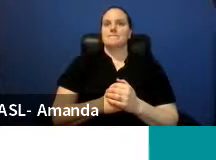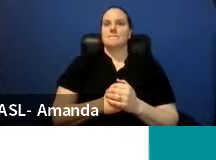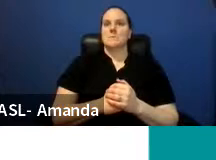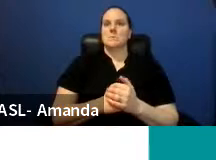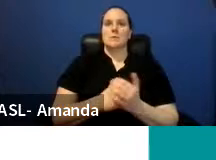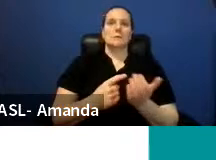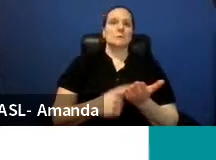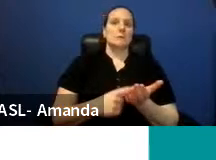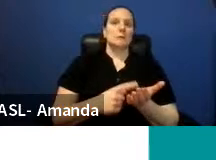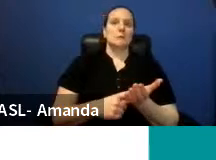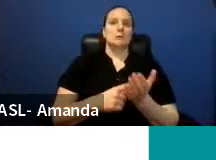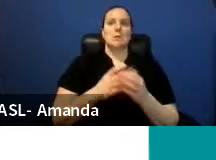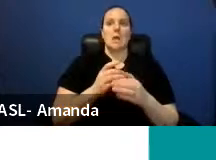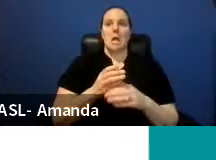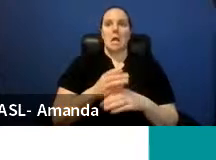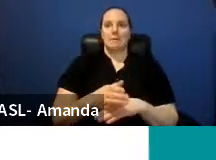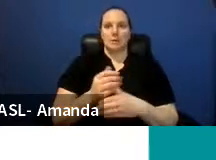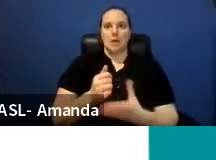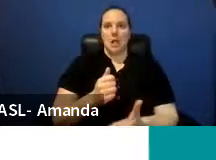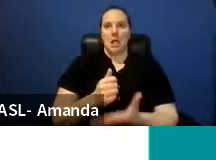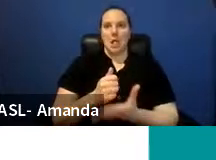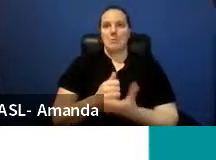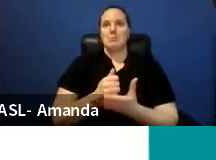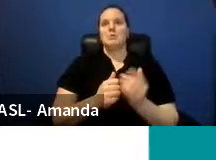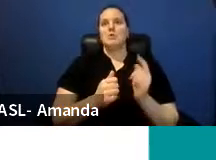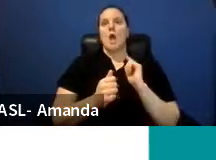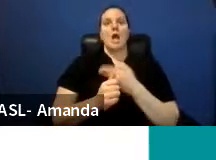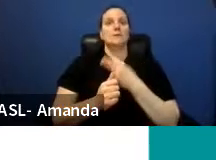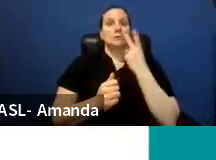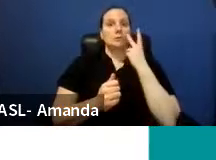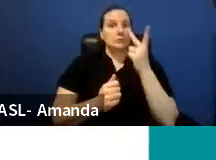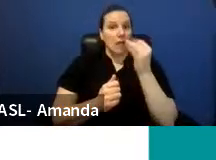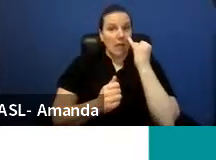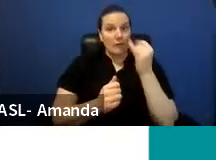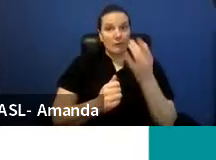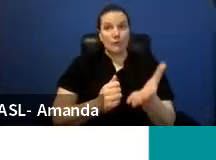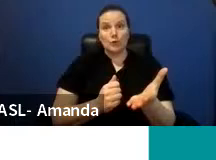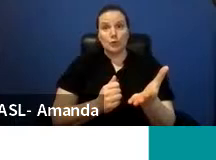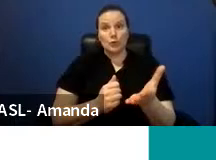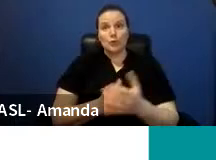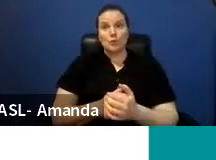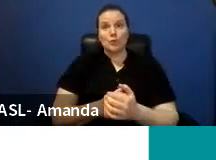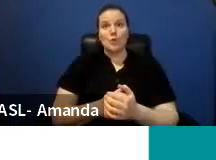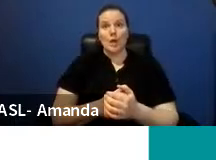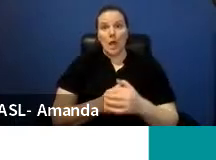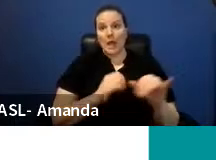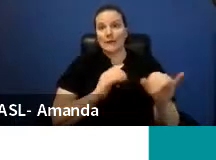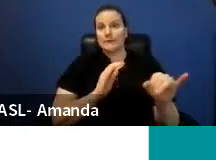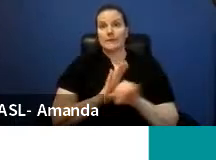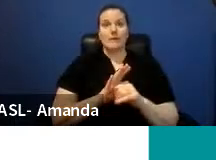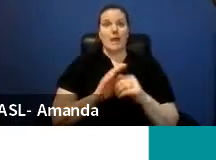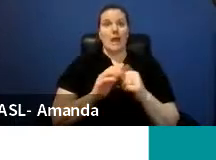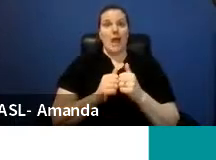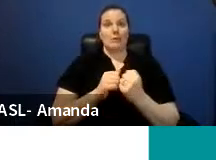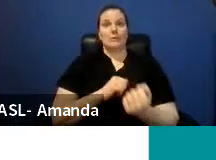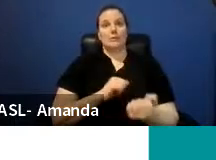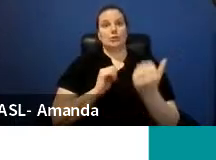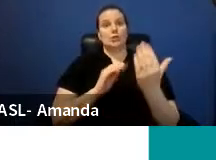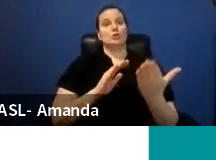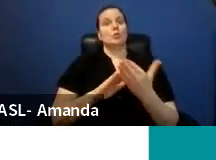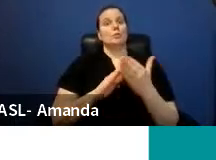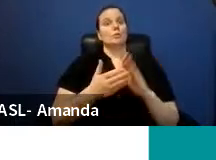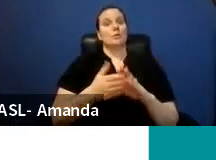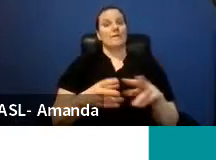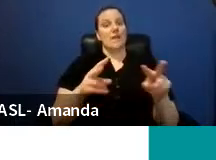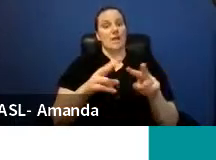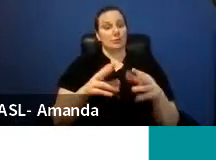discussions afterwards, it's always helpful for us to see if you identify ways that we could be addressing these community values